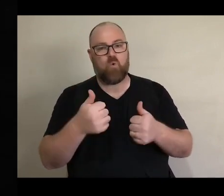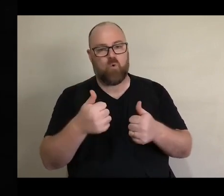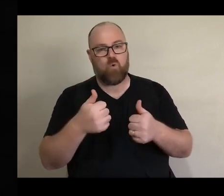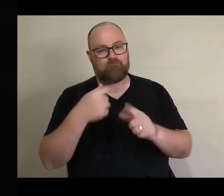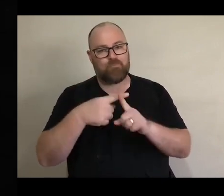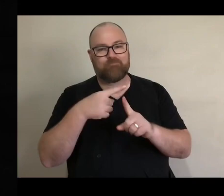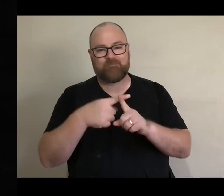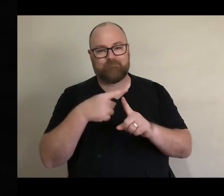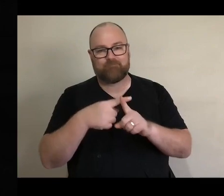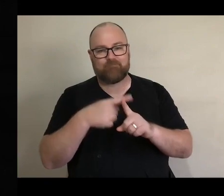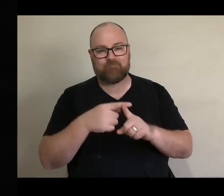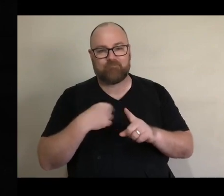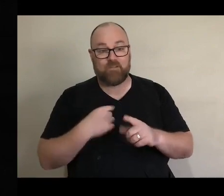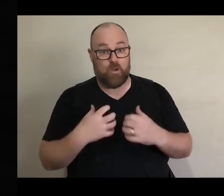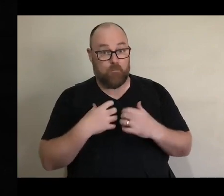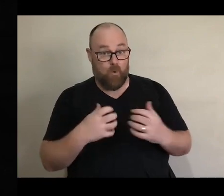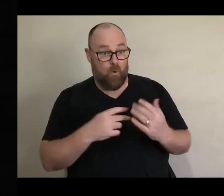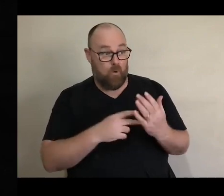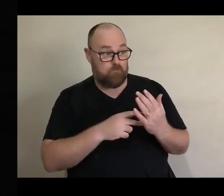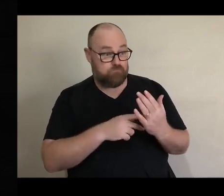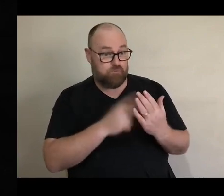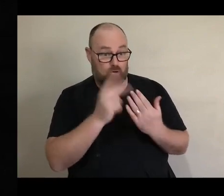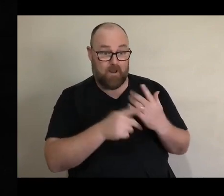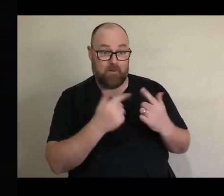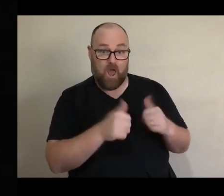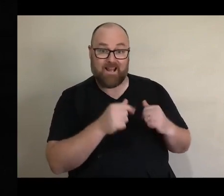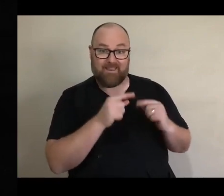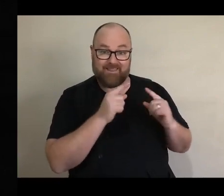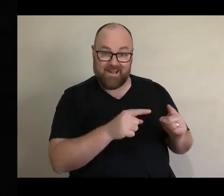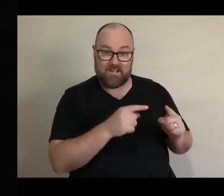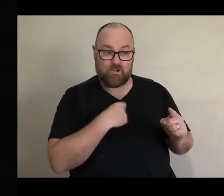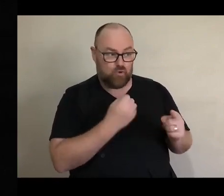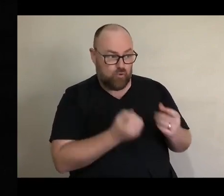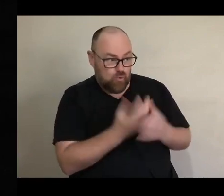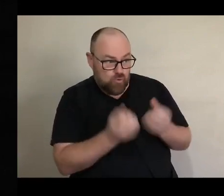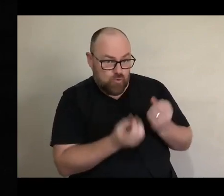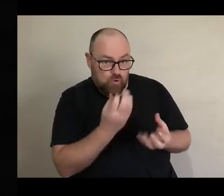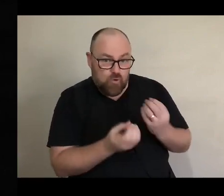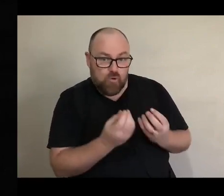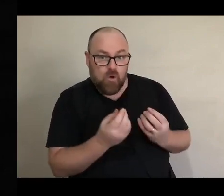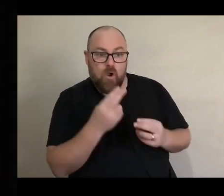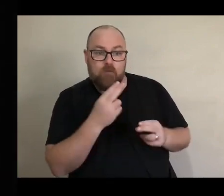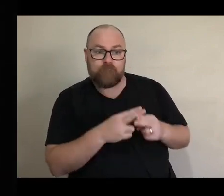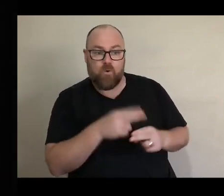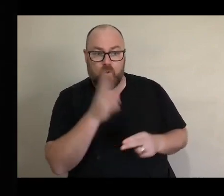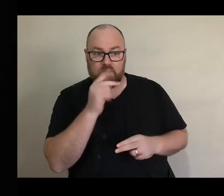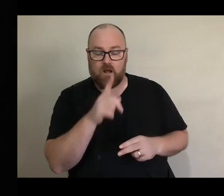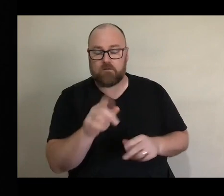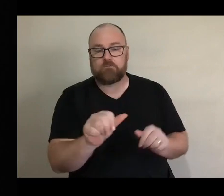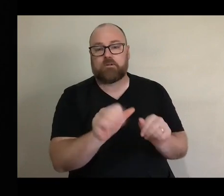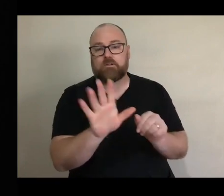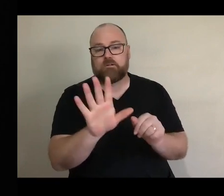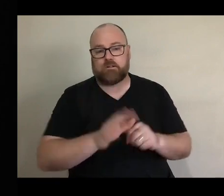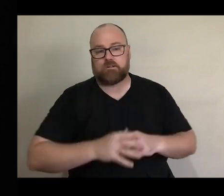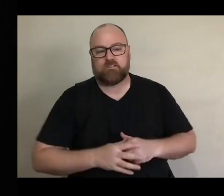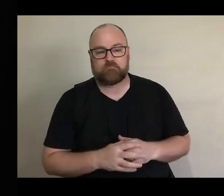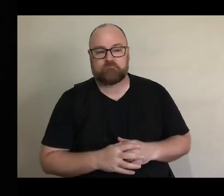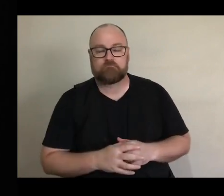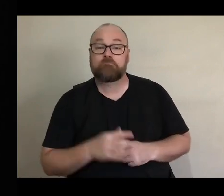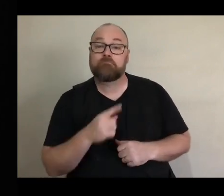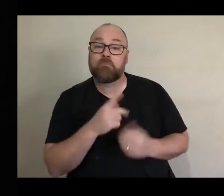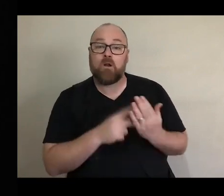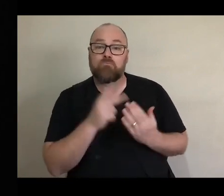more programs like this, to be able to bring that out in our young ones is just fantastic. The program has just been